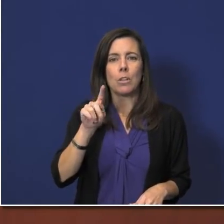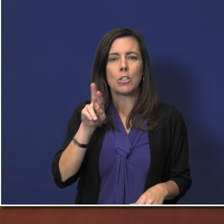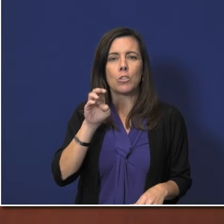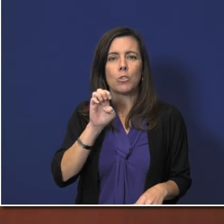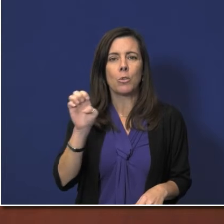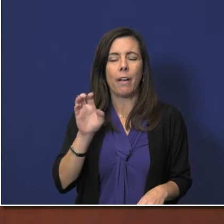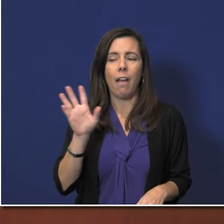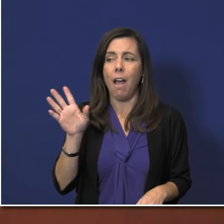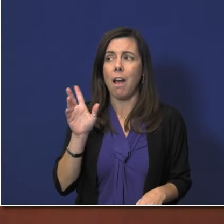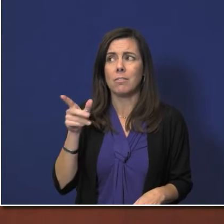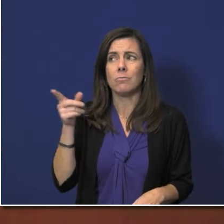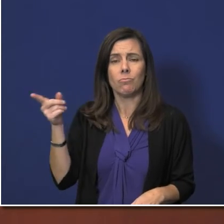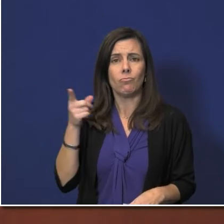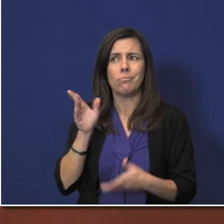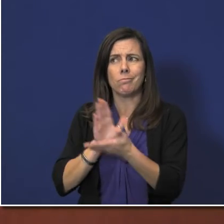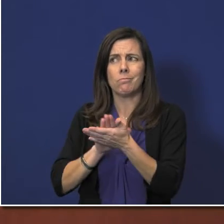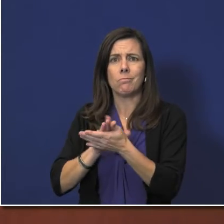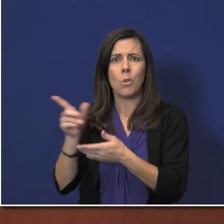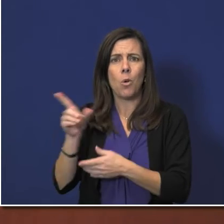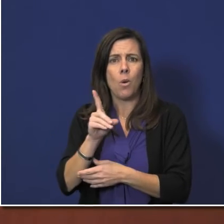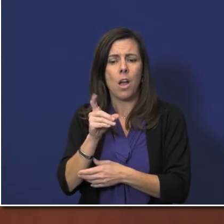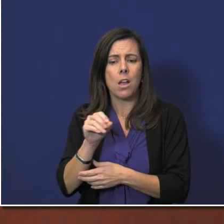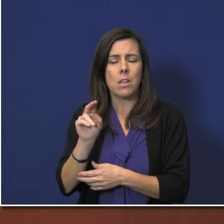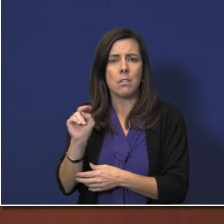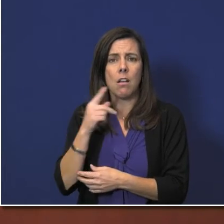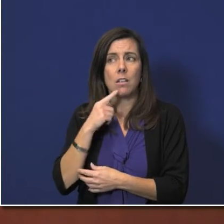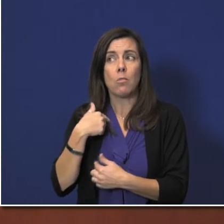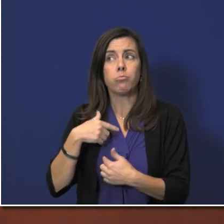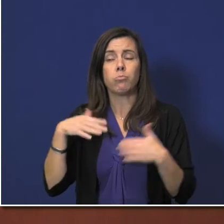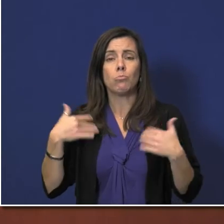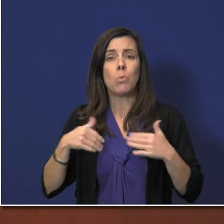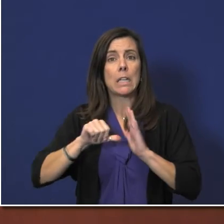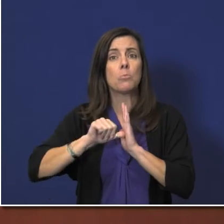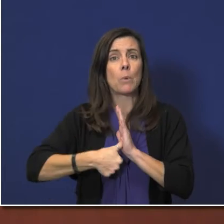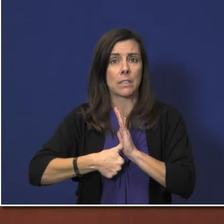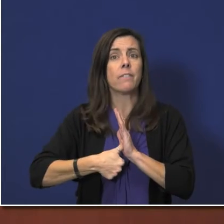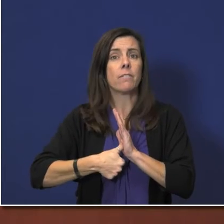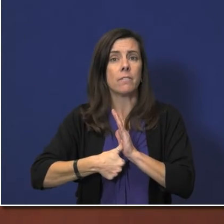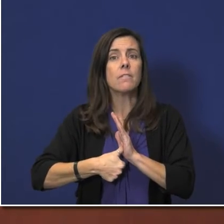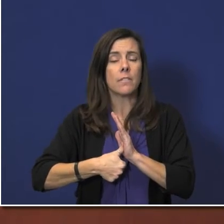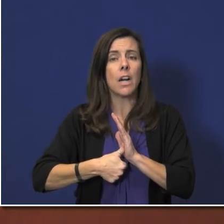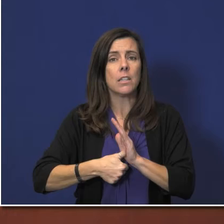Echo Don. This is very impressive, and we are